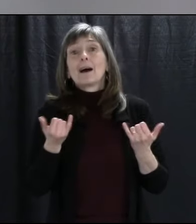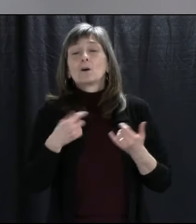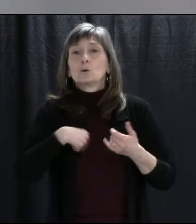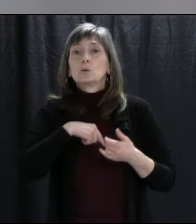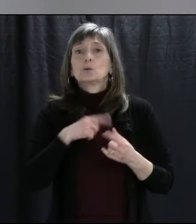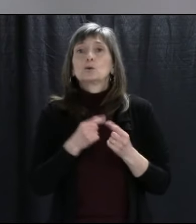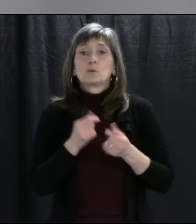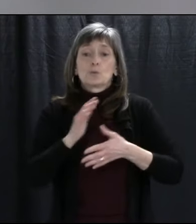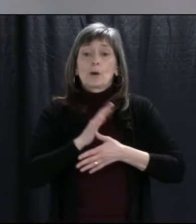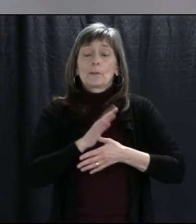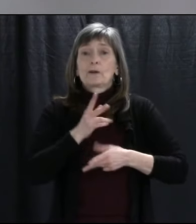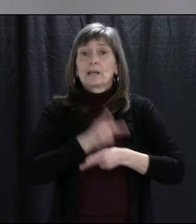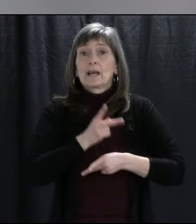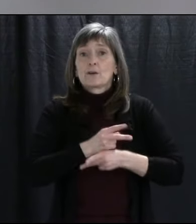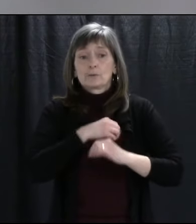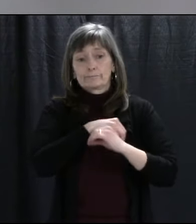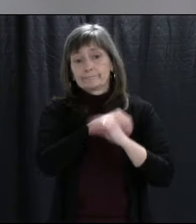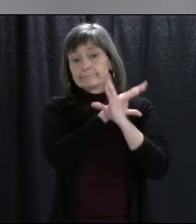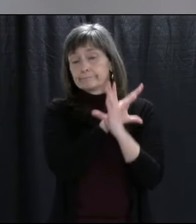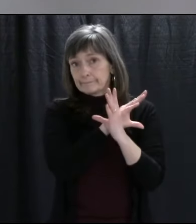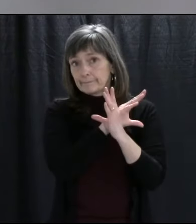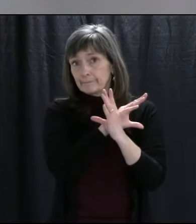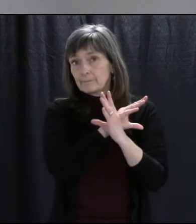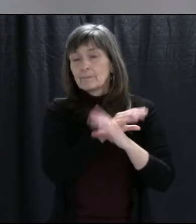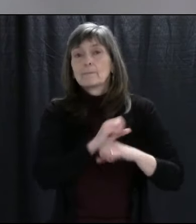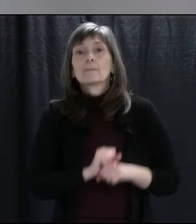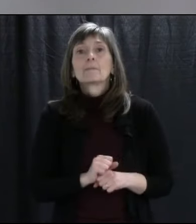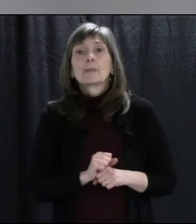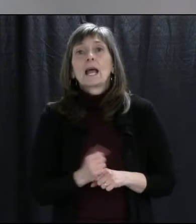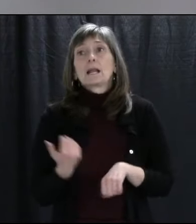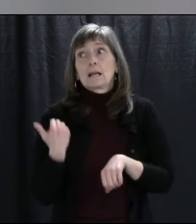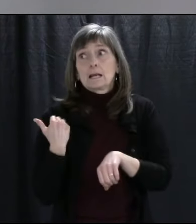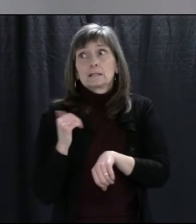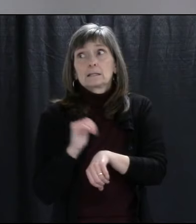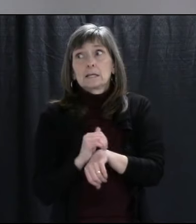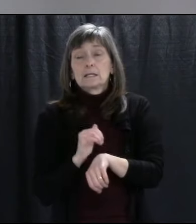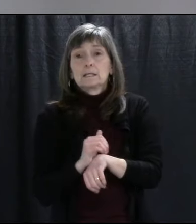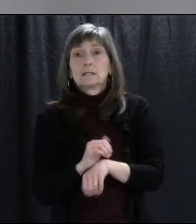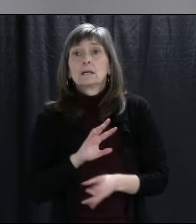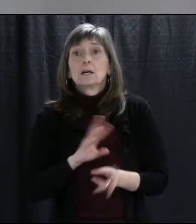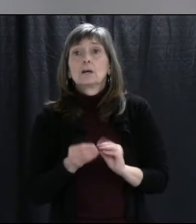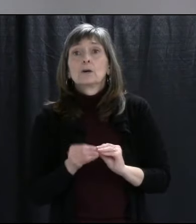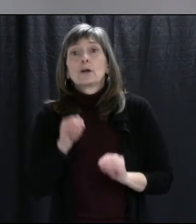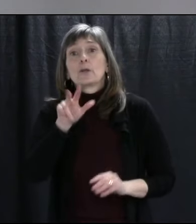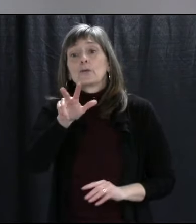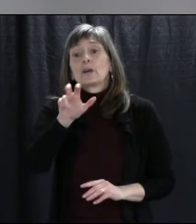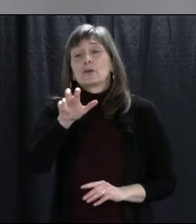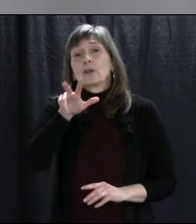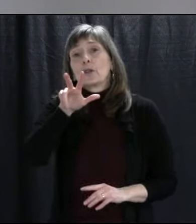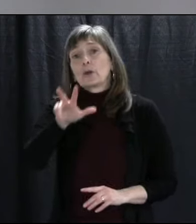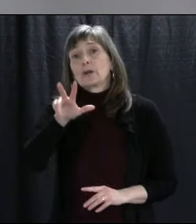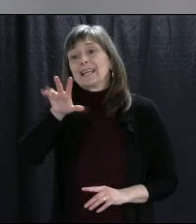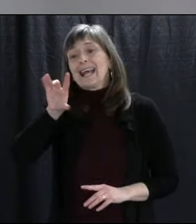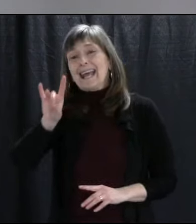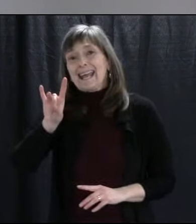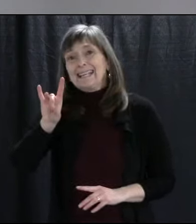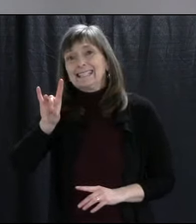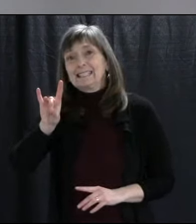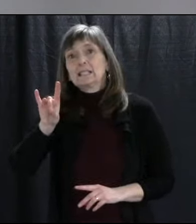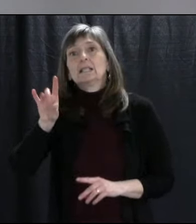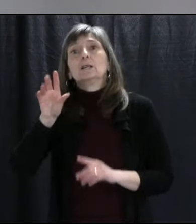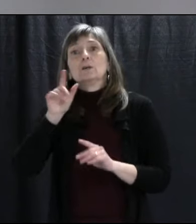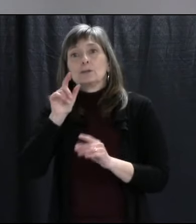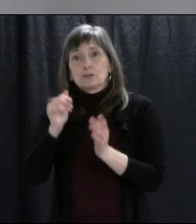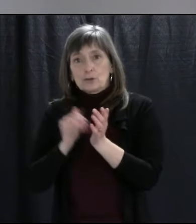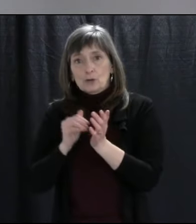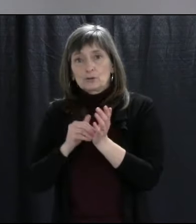for primary care, and we now, as of last night, have 338 providers able to offer this